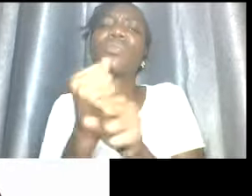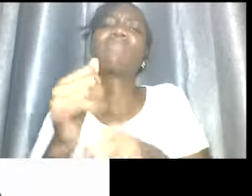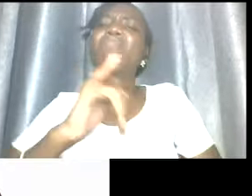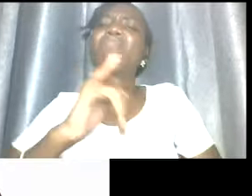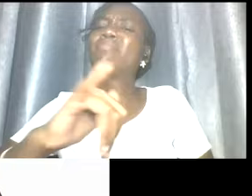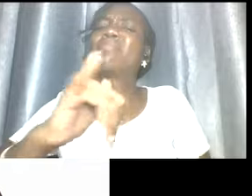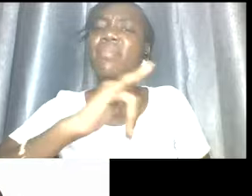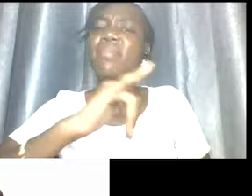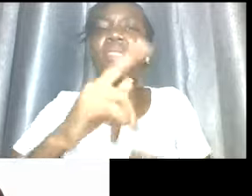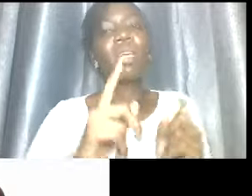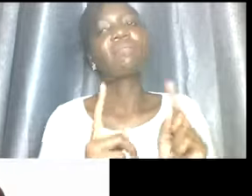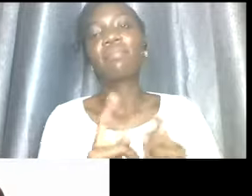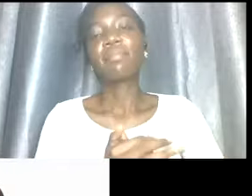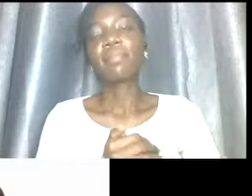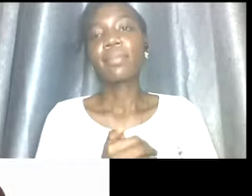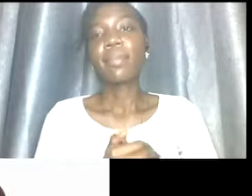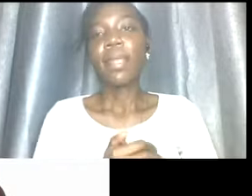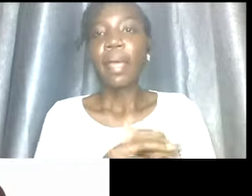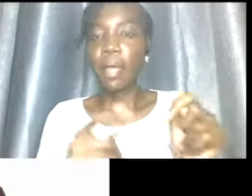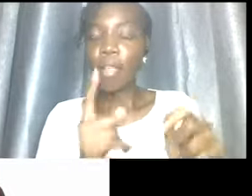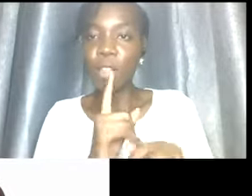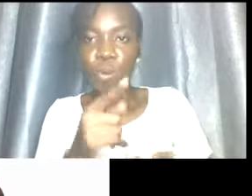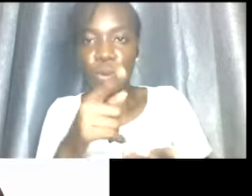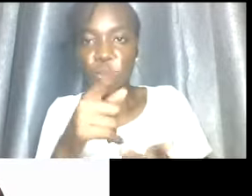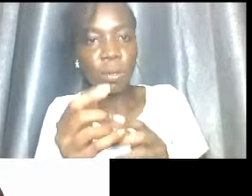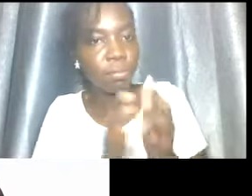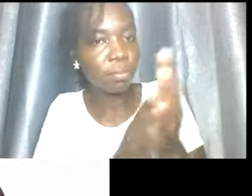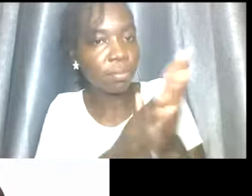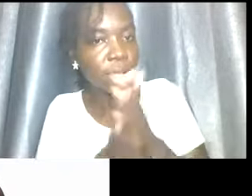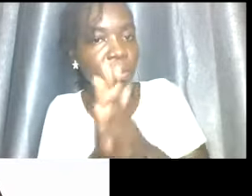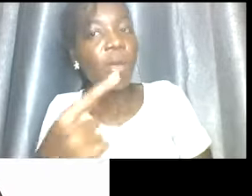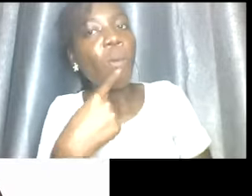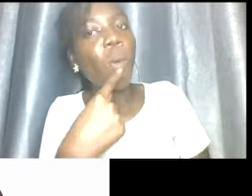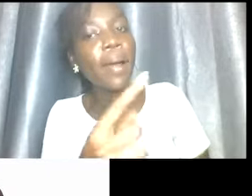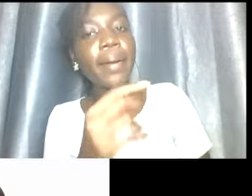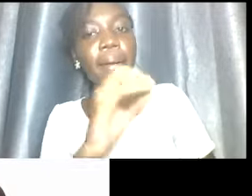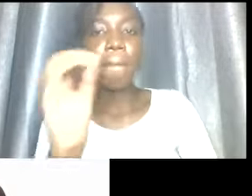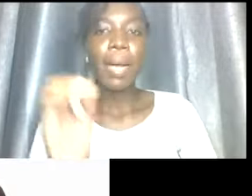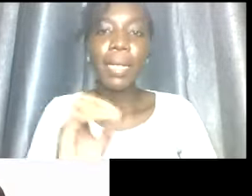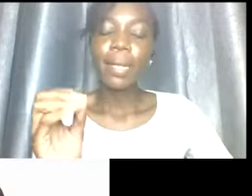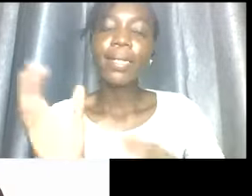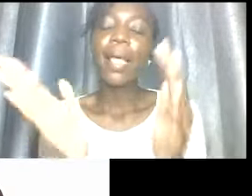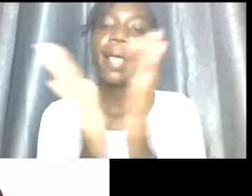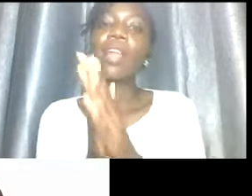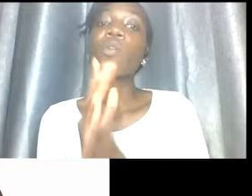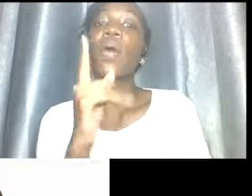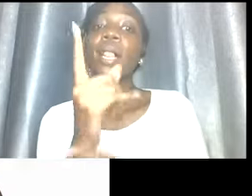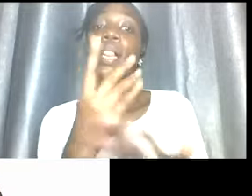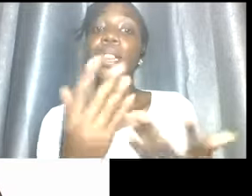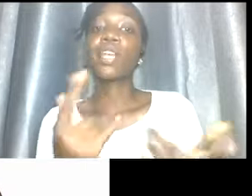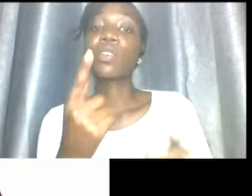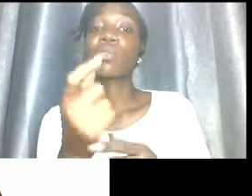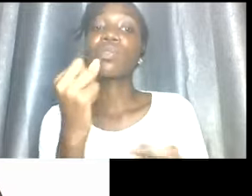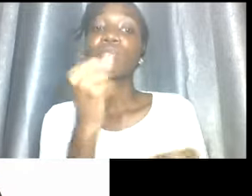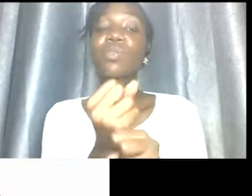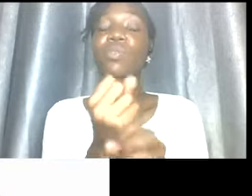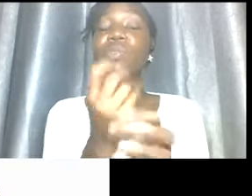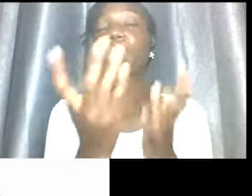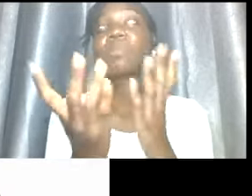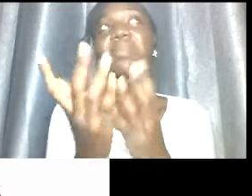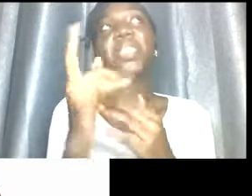Because when you are invested 100% in one thing, if there's a downturn,